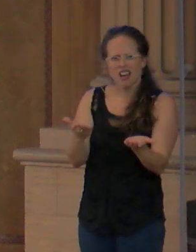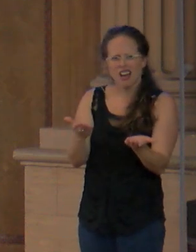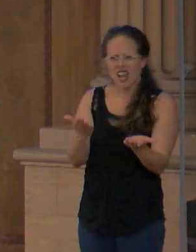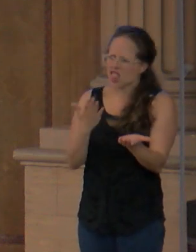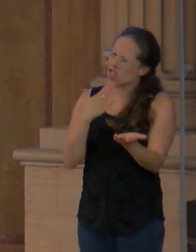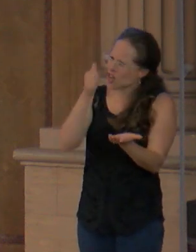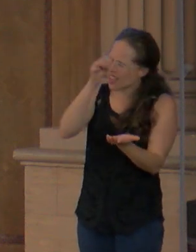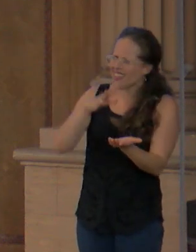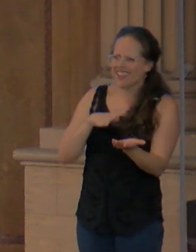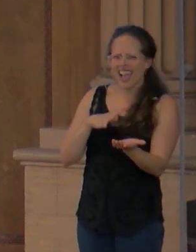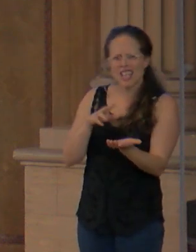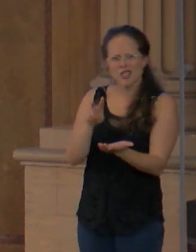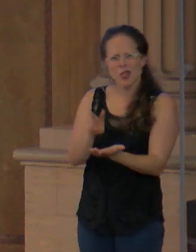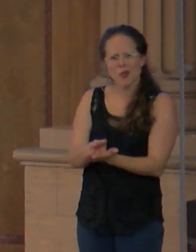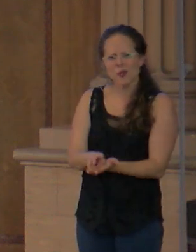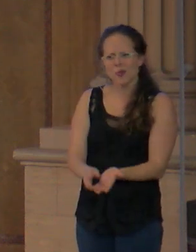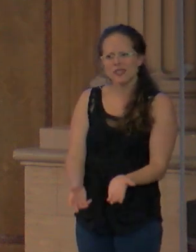lose.